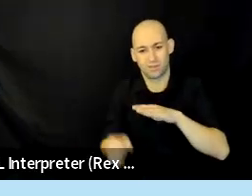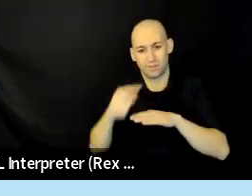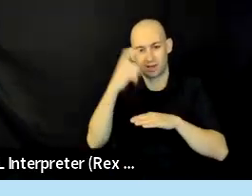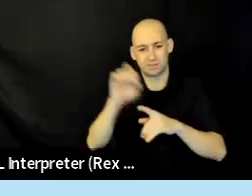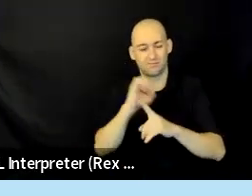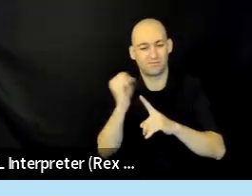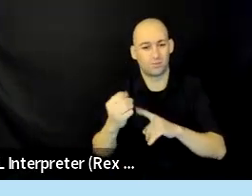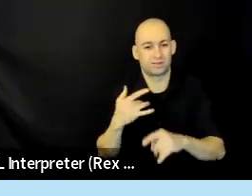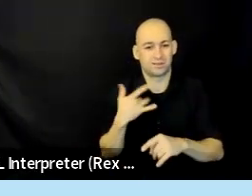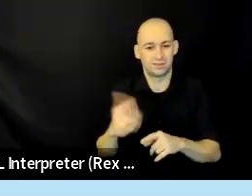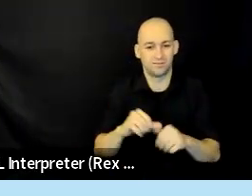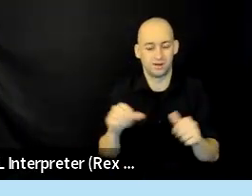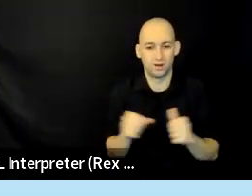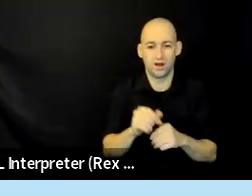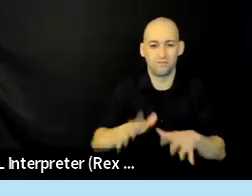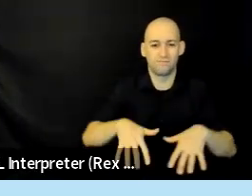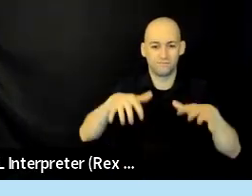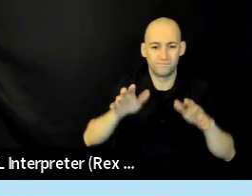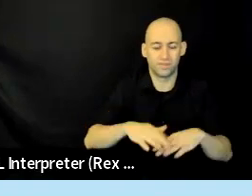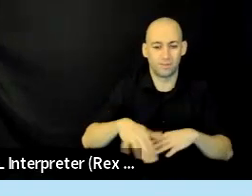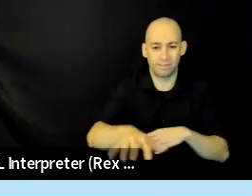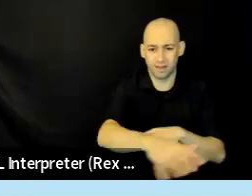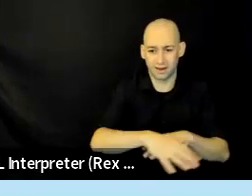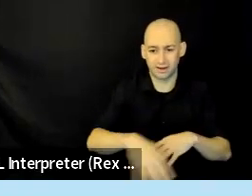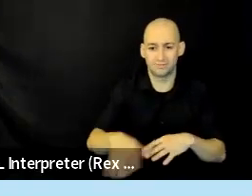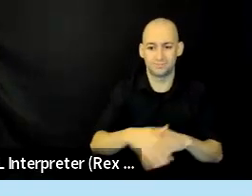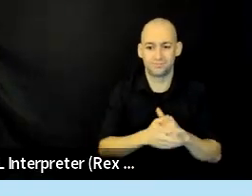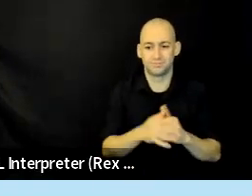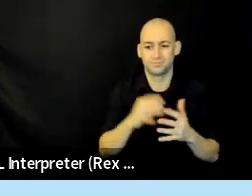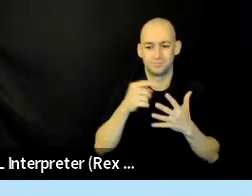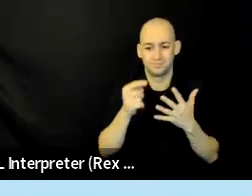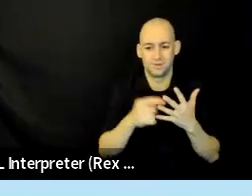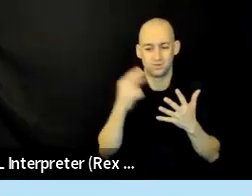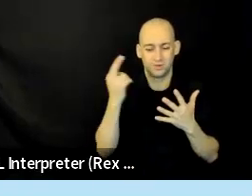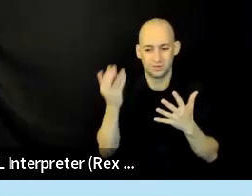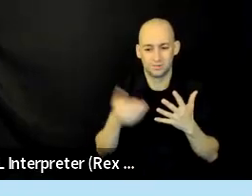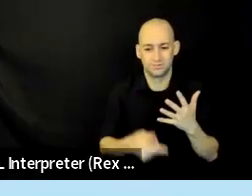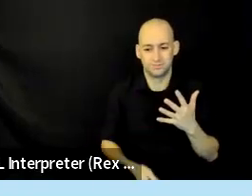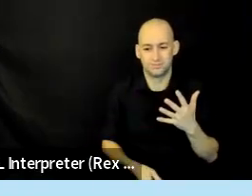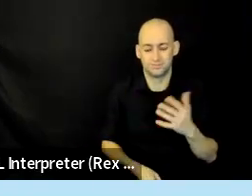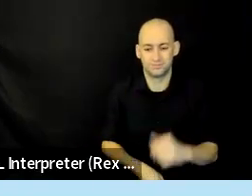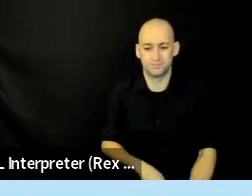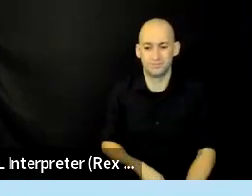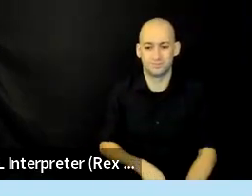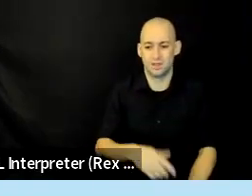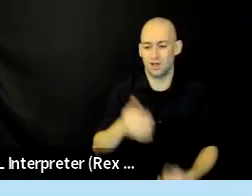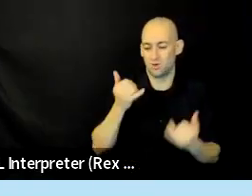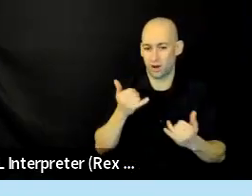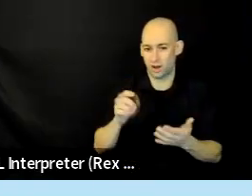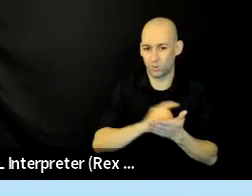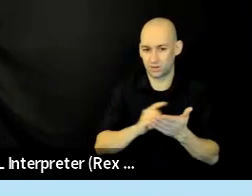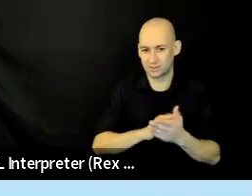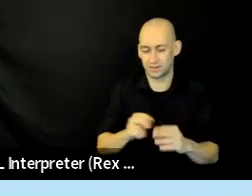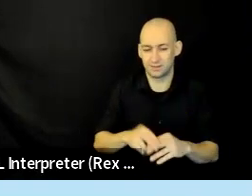area, floodplain, additional right-of-way needs, and blue oak woodland, as I have just shown. The current design minimizes